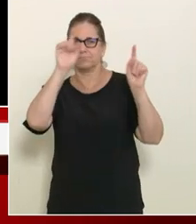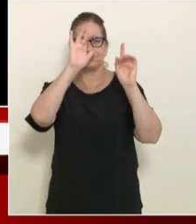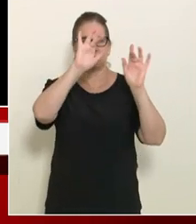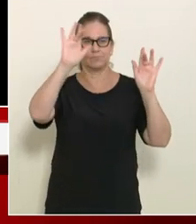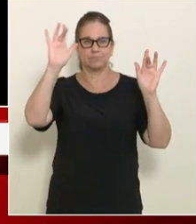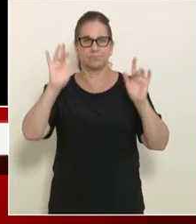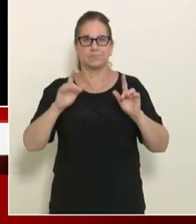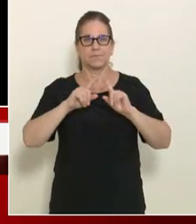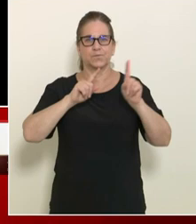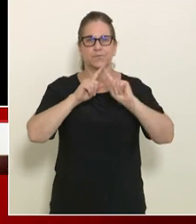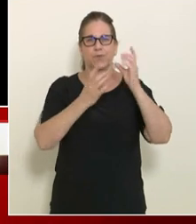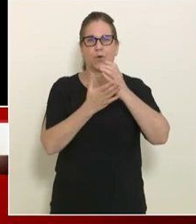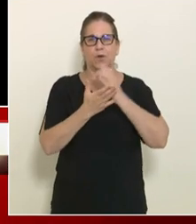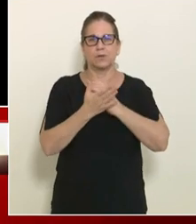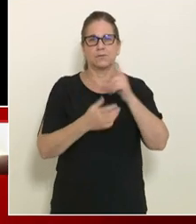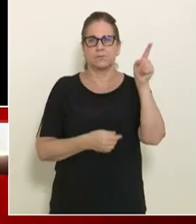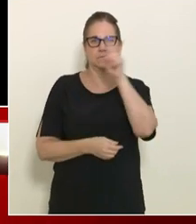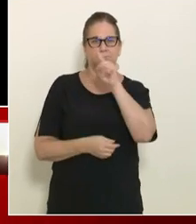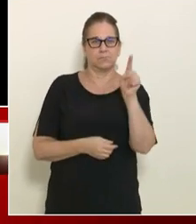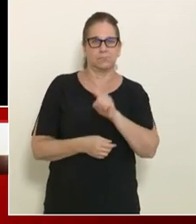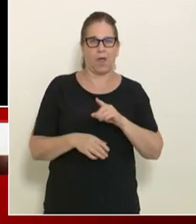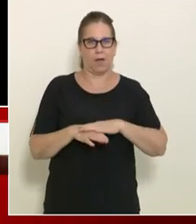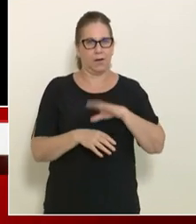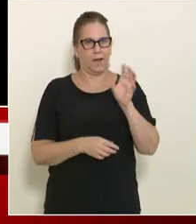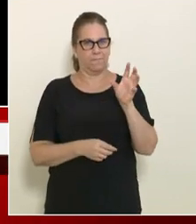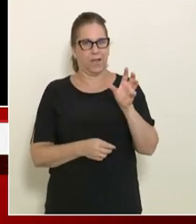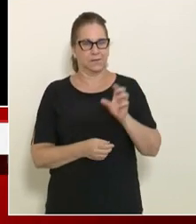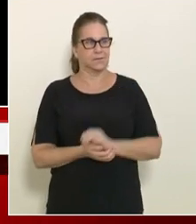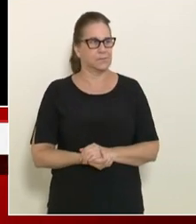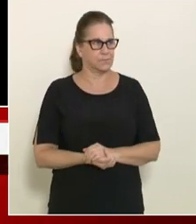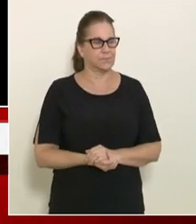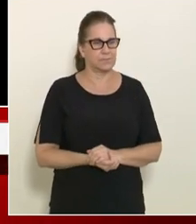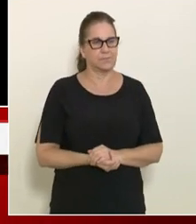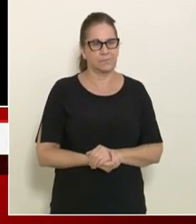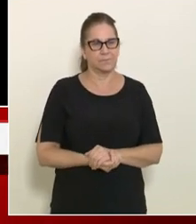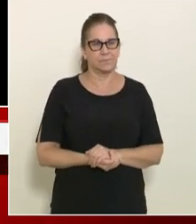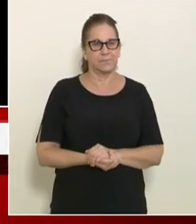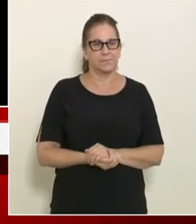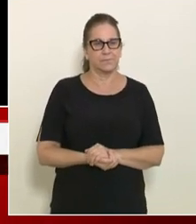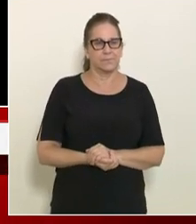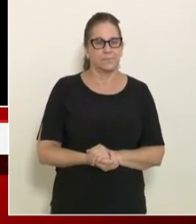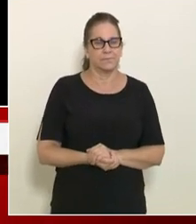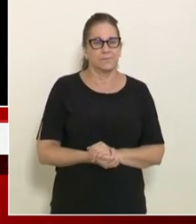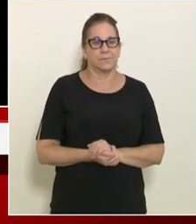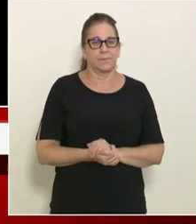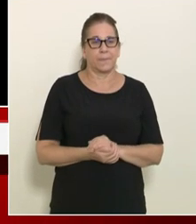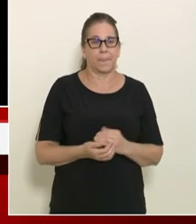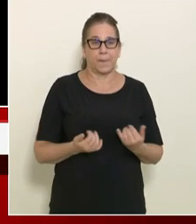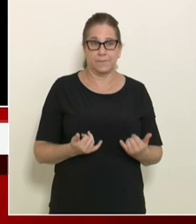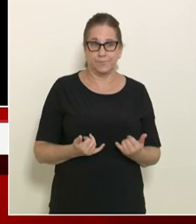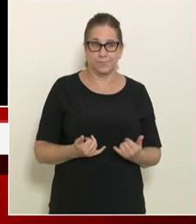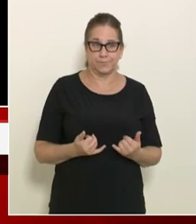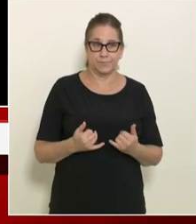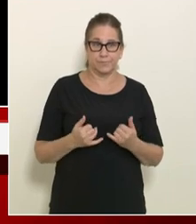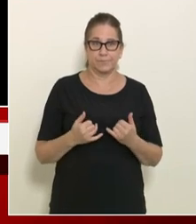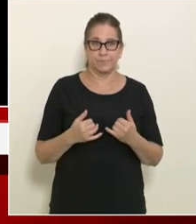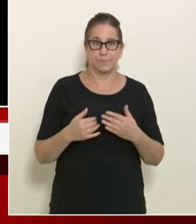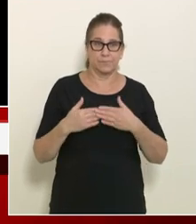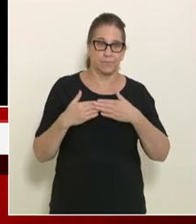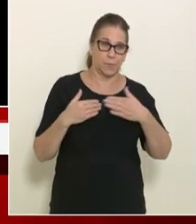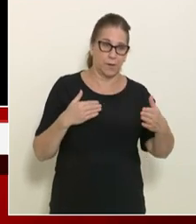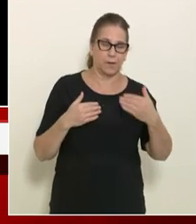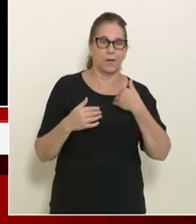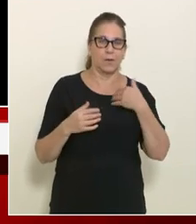for students for this school year. Going forward, we also want to remind families that logging